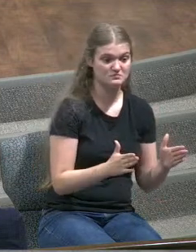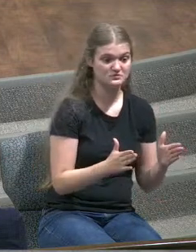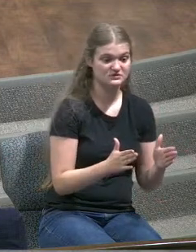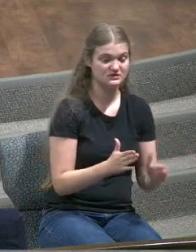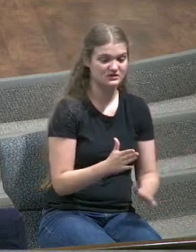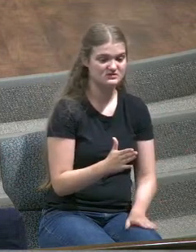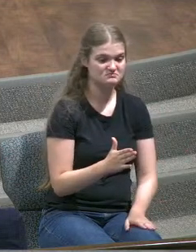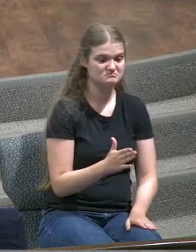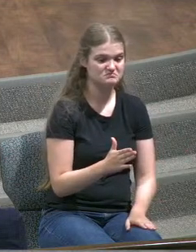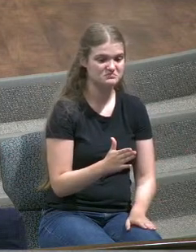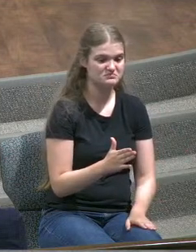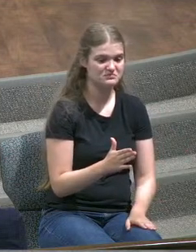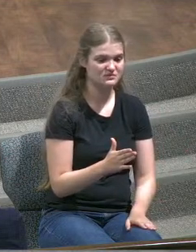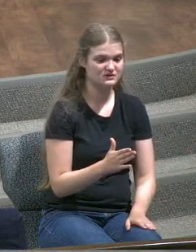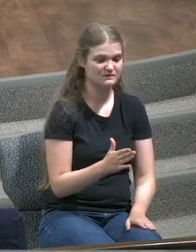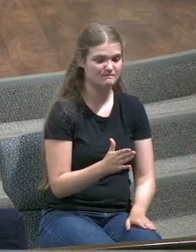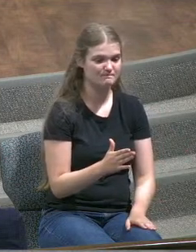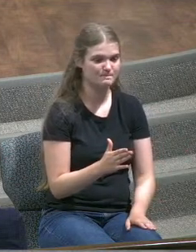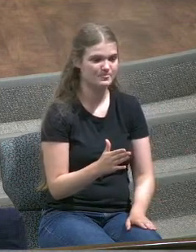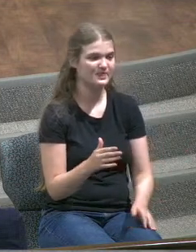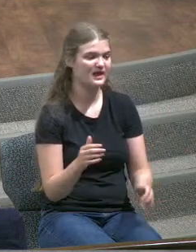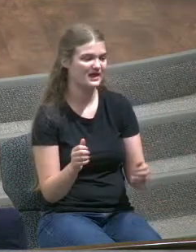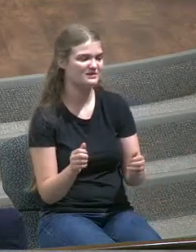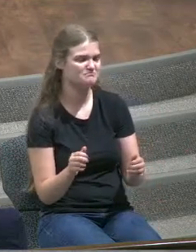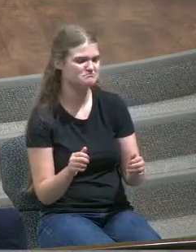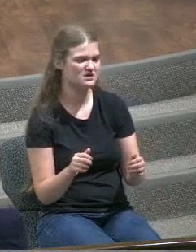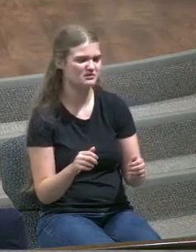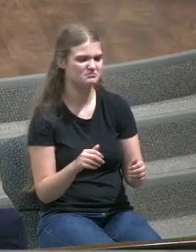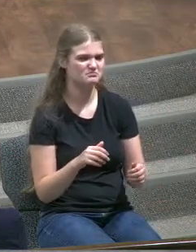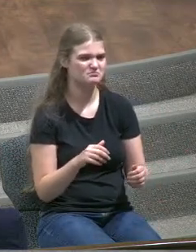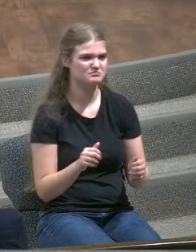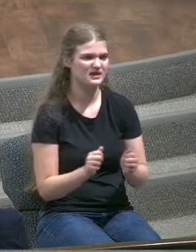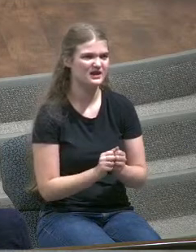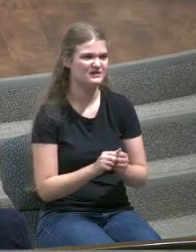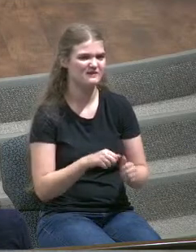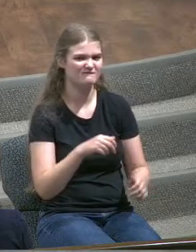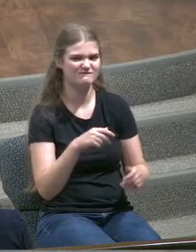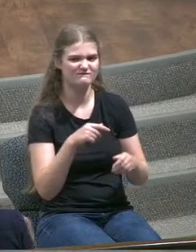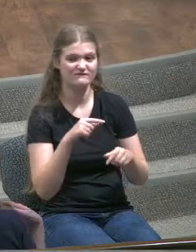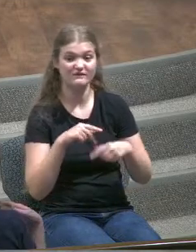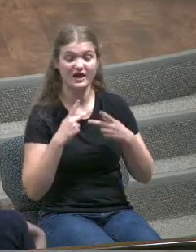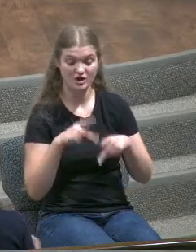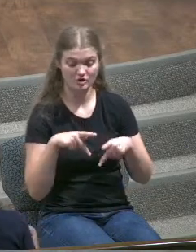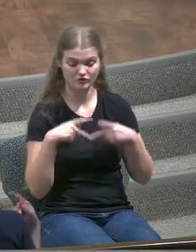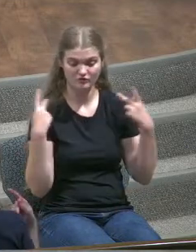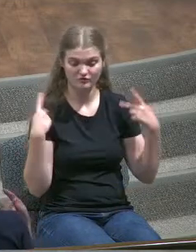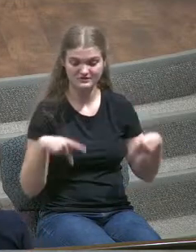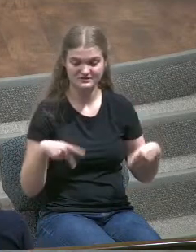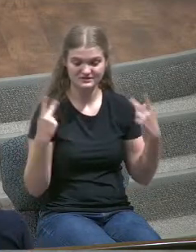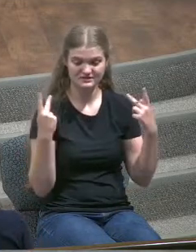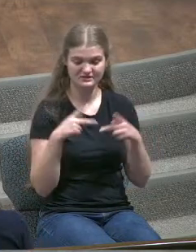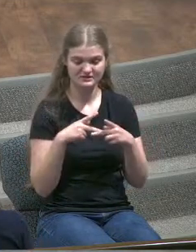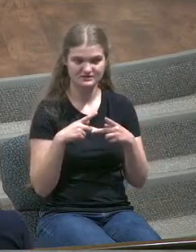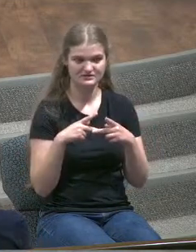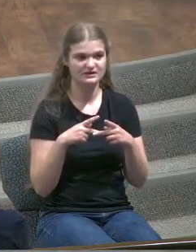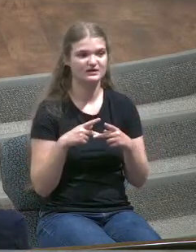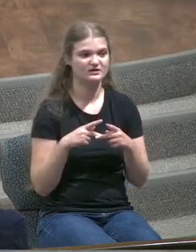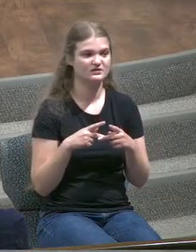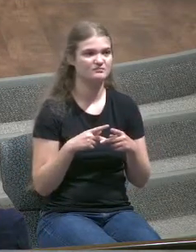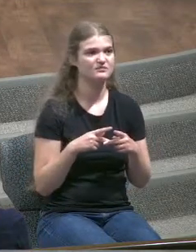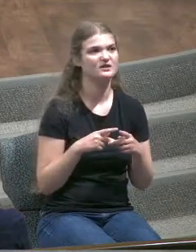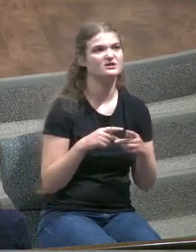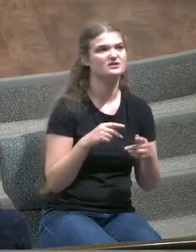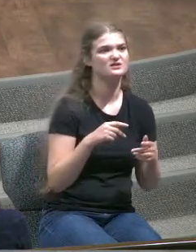and often they're referred to with the Pharisees who were the teachers of the law. The scribes were the ones who copied the law.